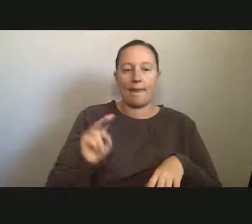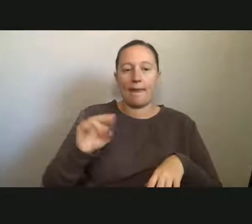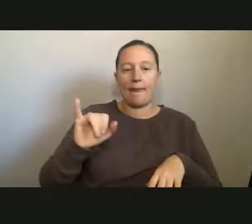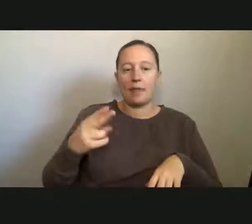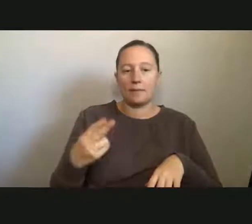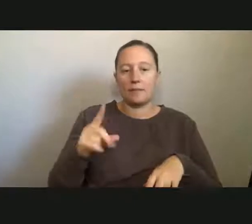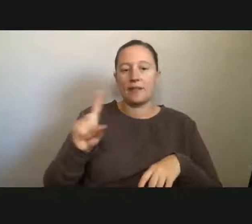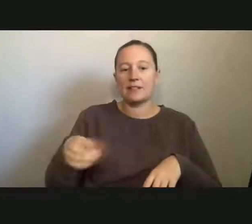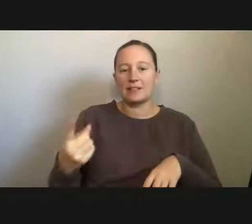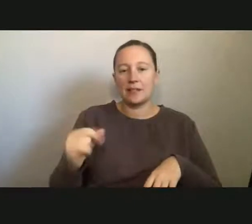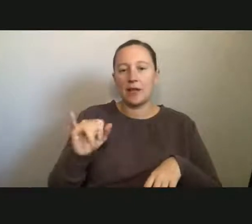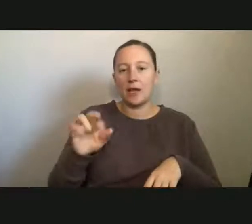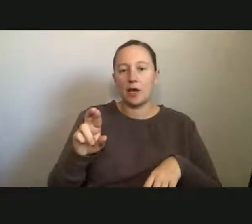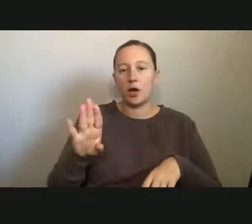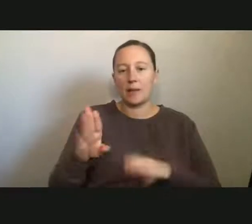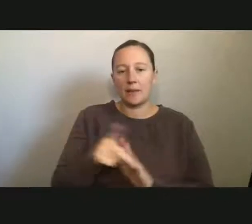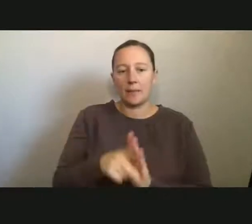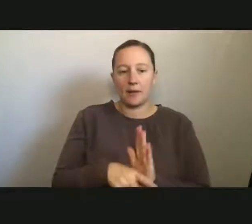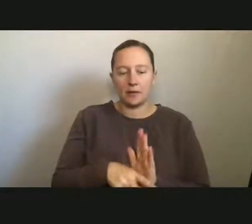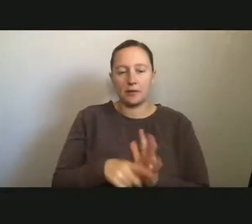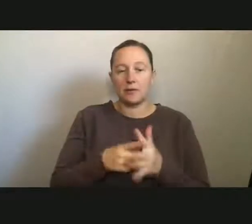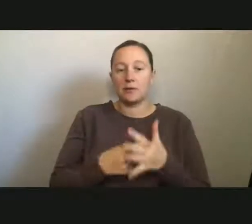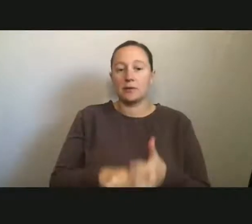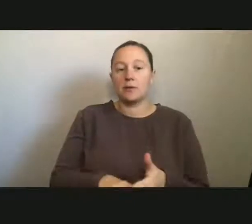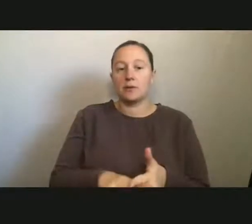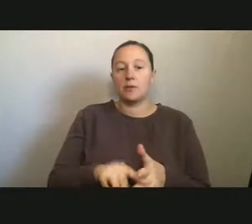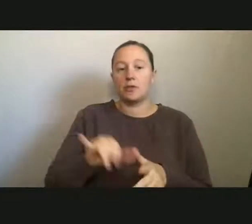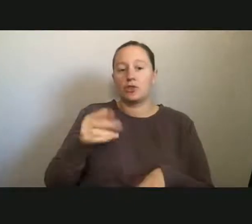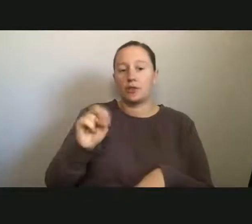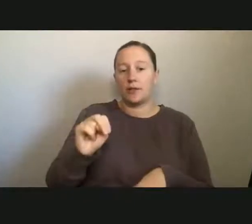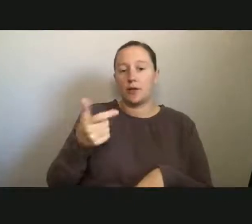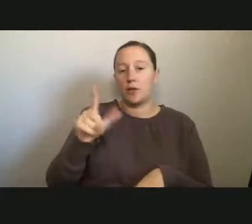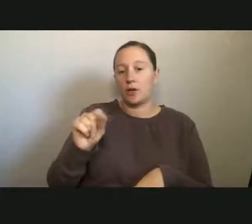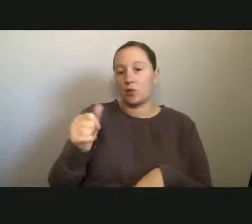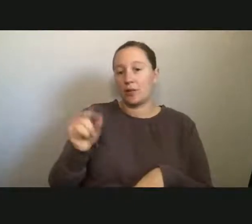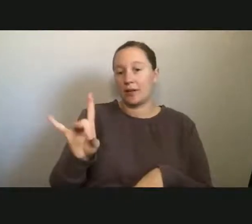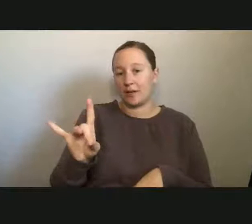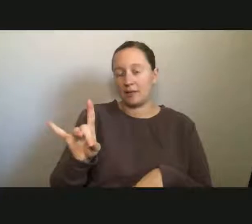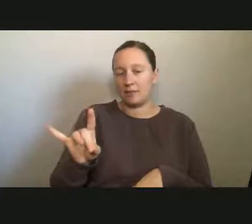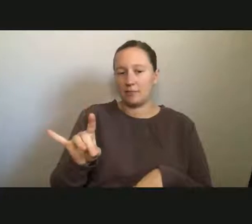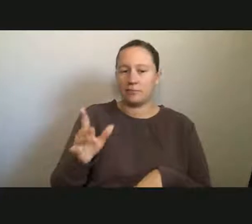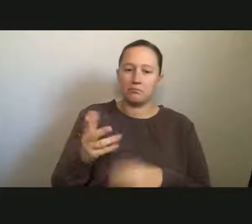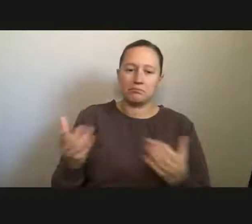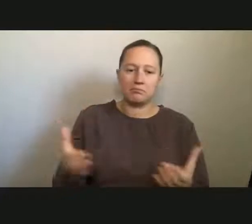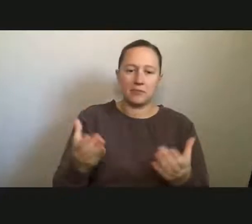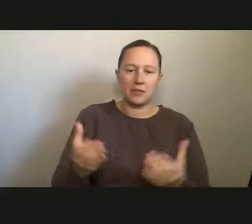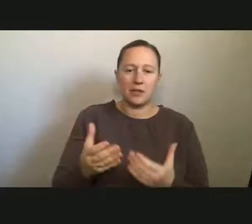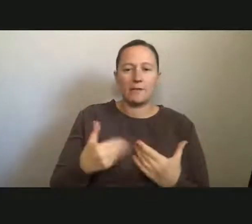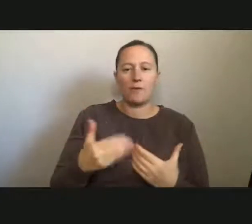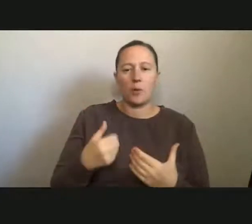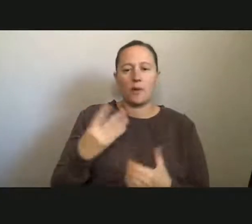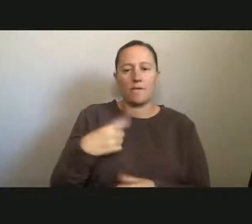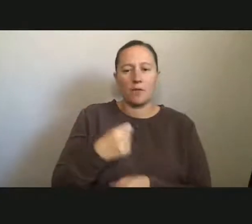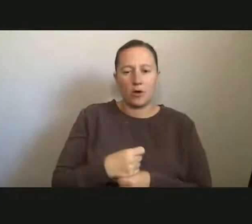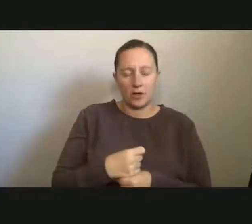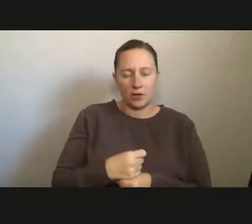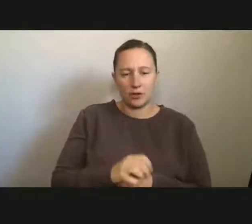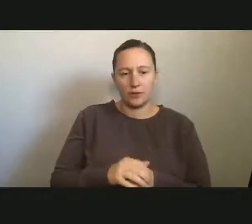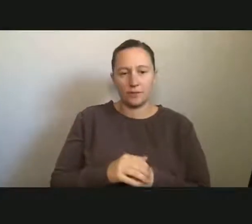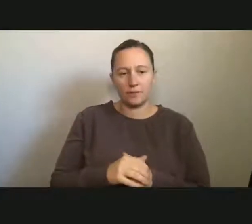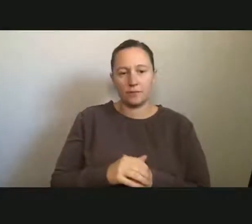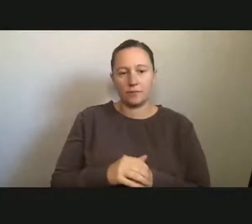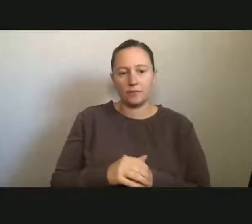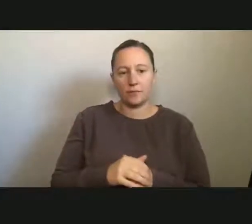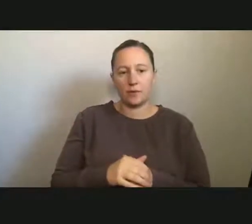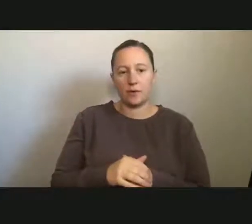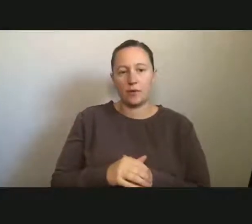single IRB policy. It became effective in January of 2018. So it's been around for almost 4 years. The